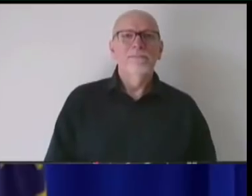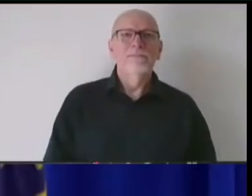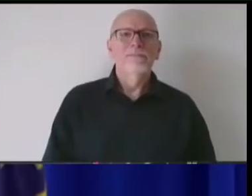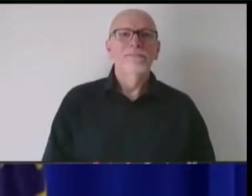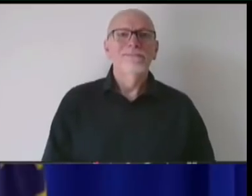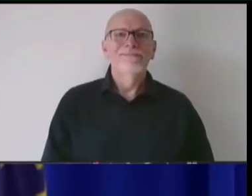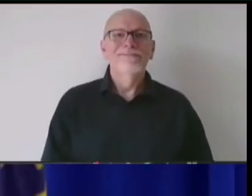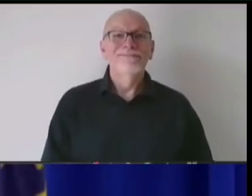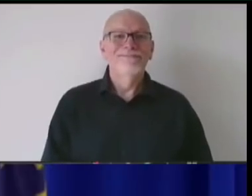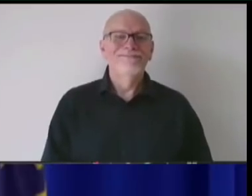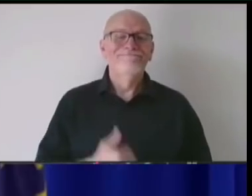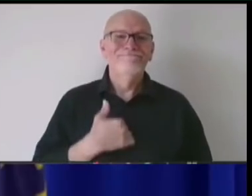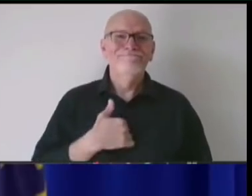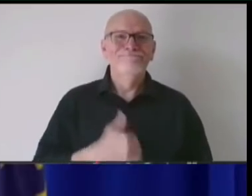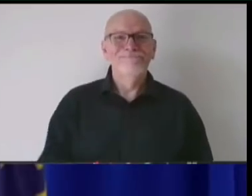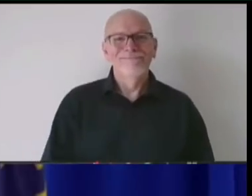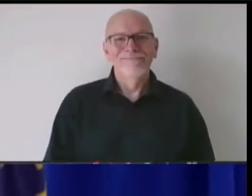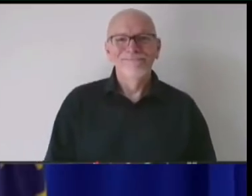Sorry.